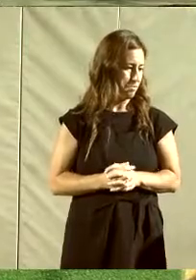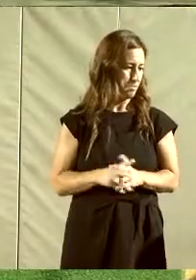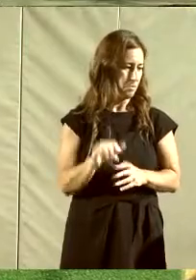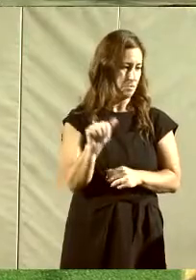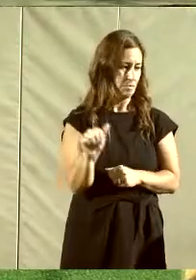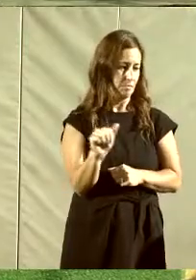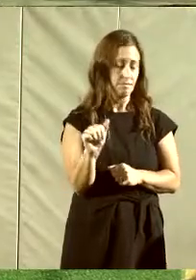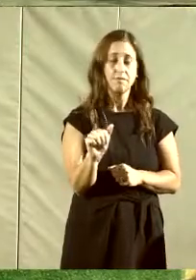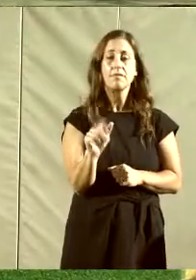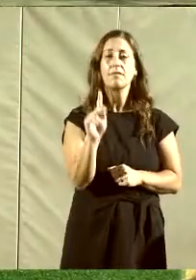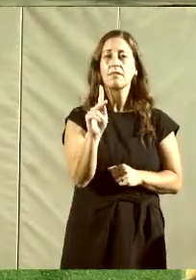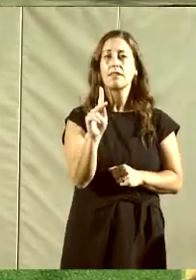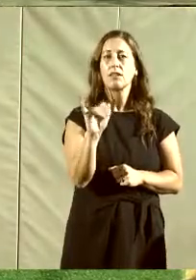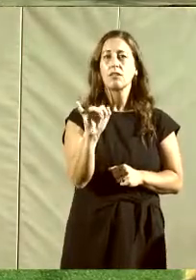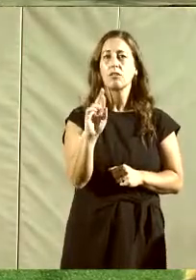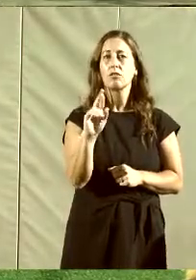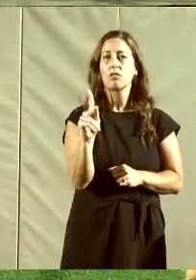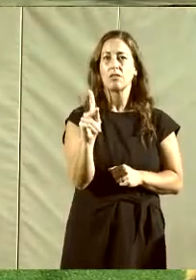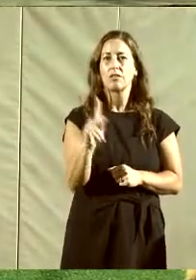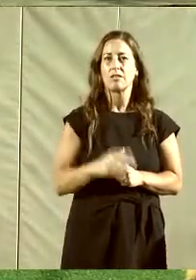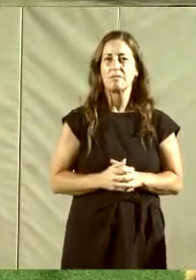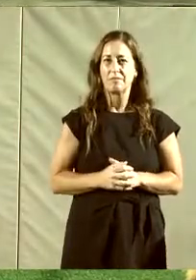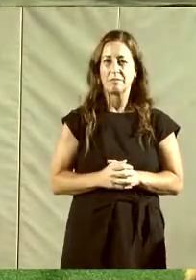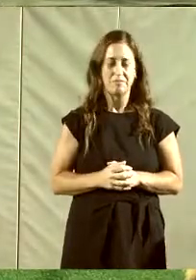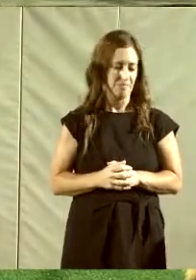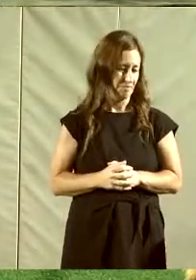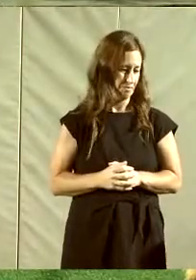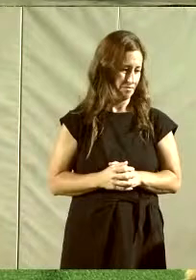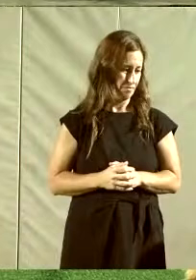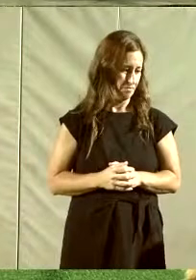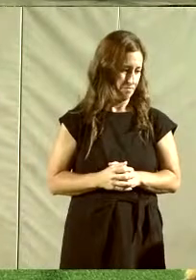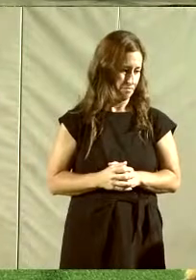Andrea Anile Kirk.